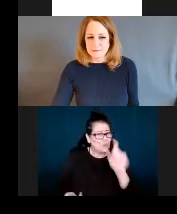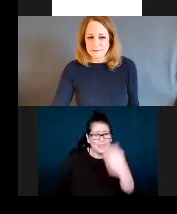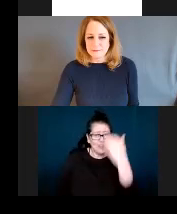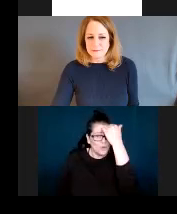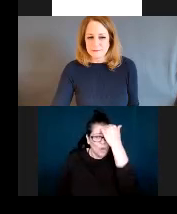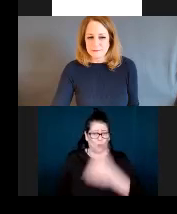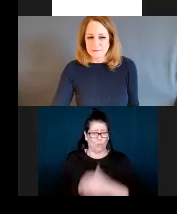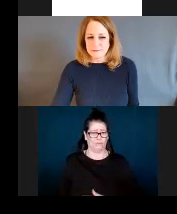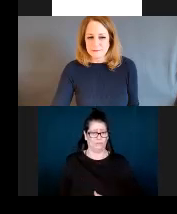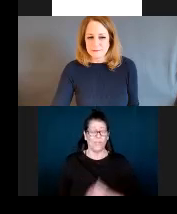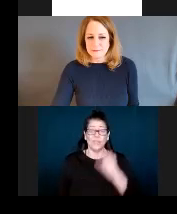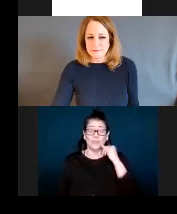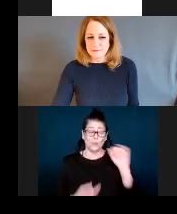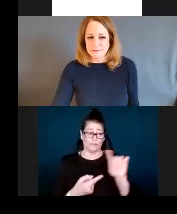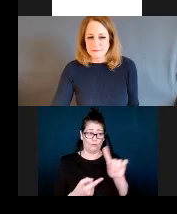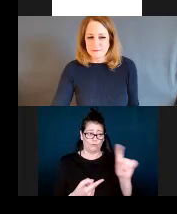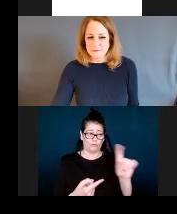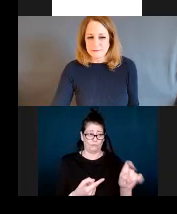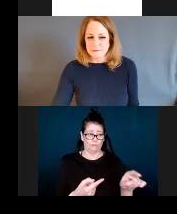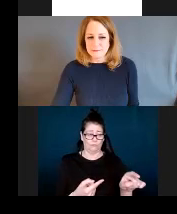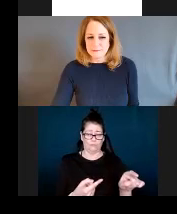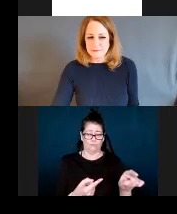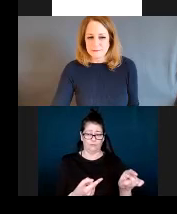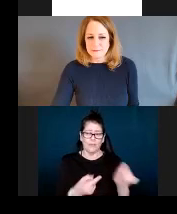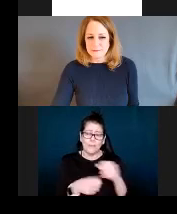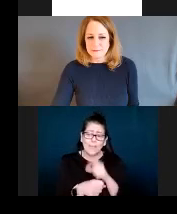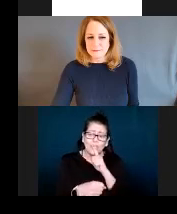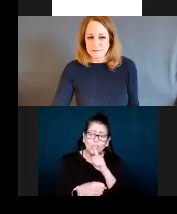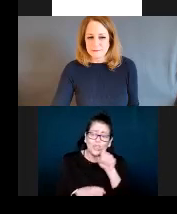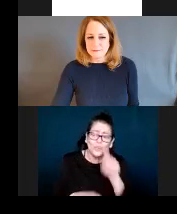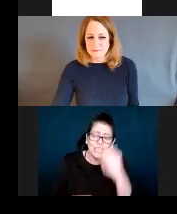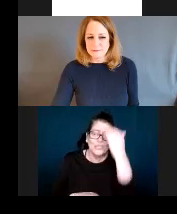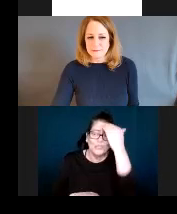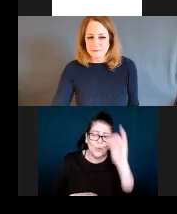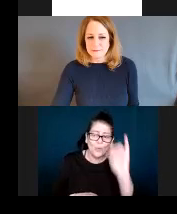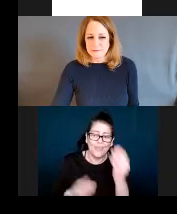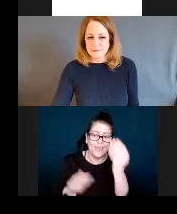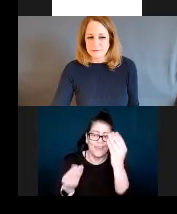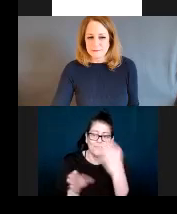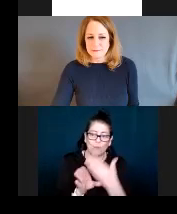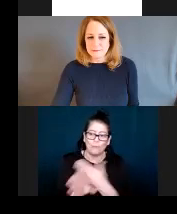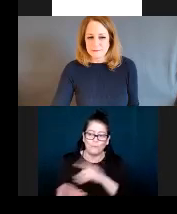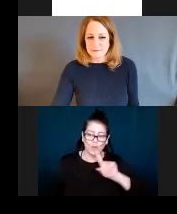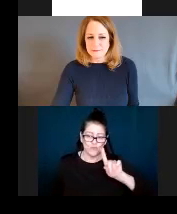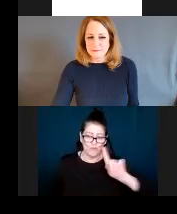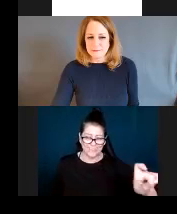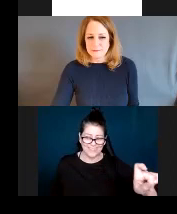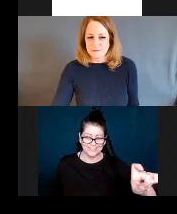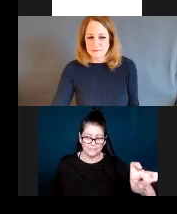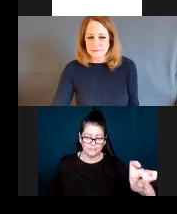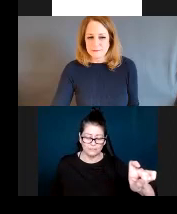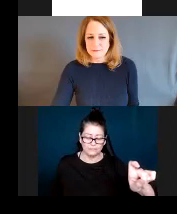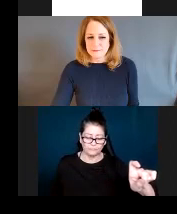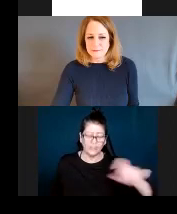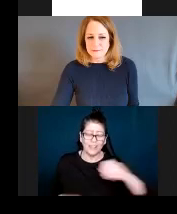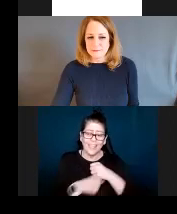a question, make sure it's information you need to know as an advocate before you ask it. And make sure that